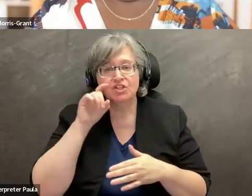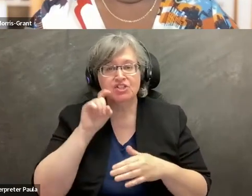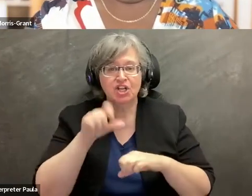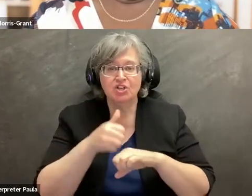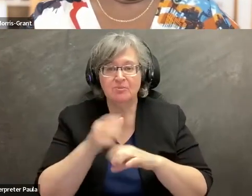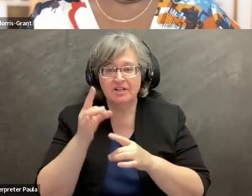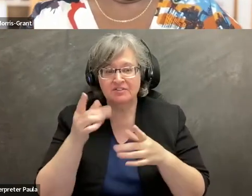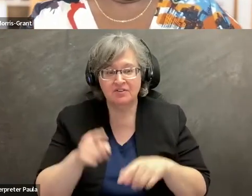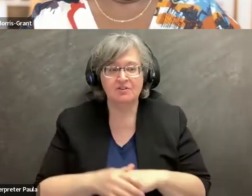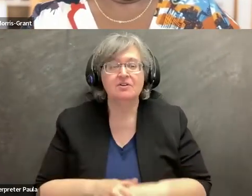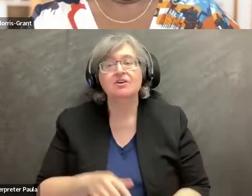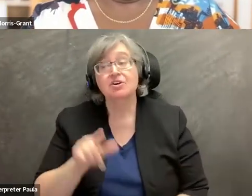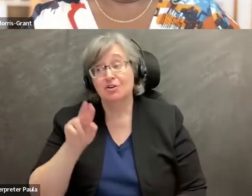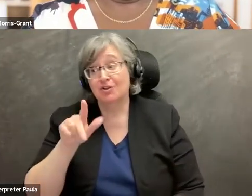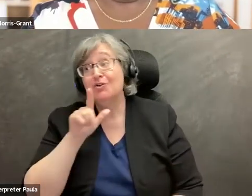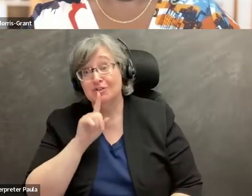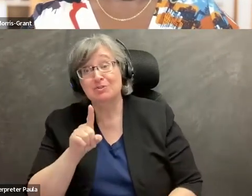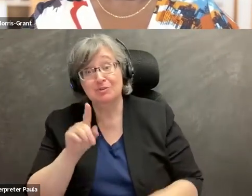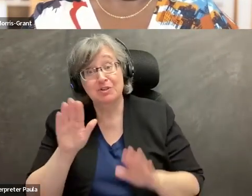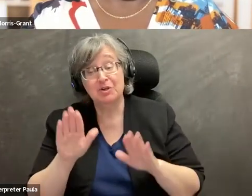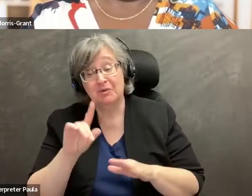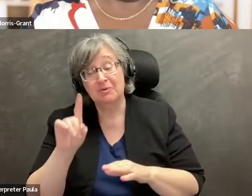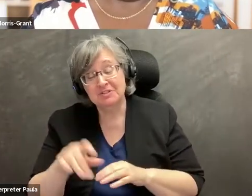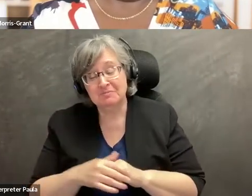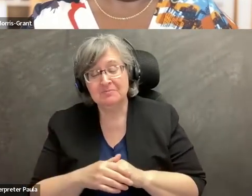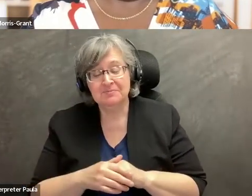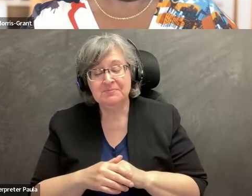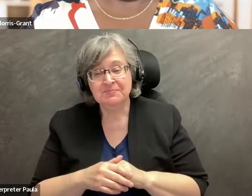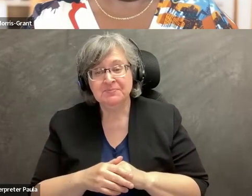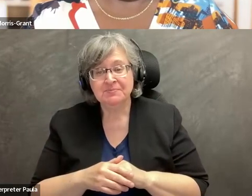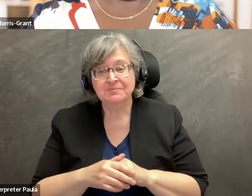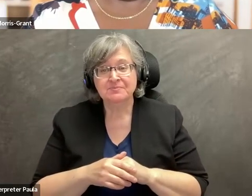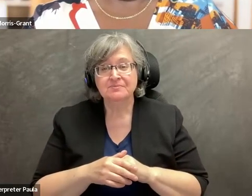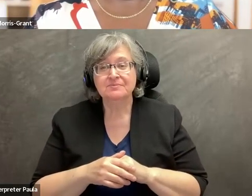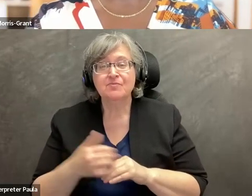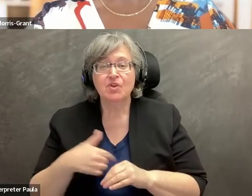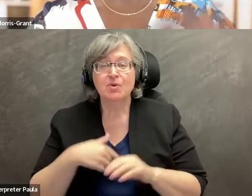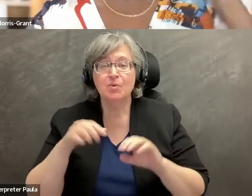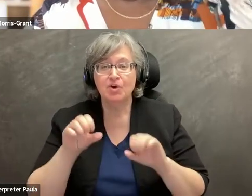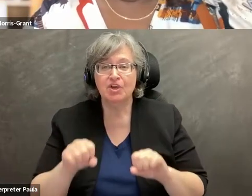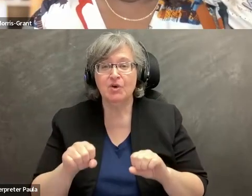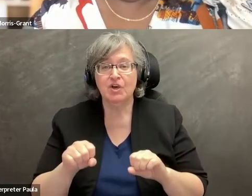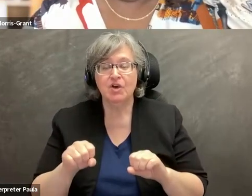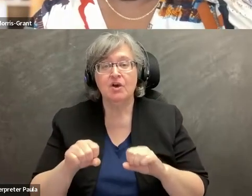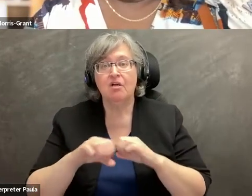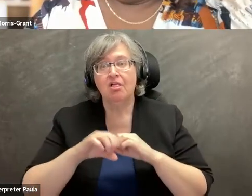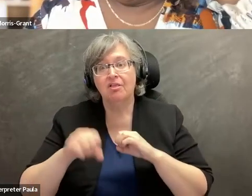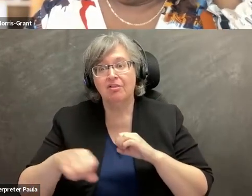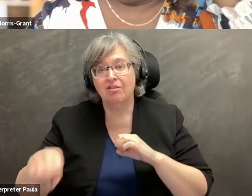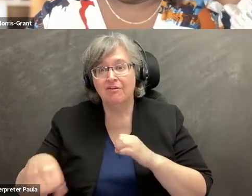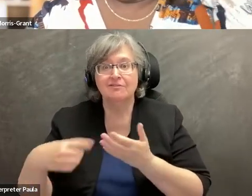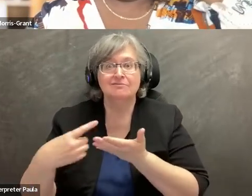So this is also a really great question. And we could definitely be sitting here for a while